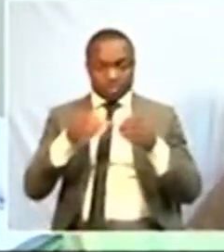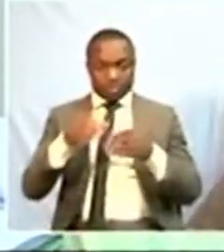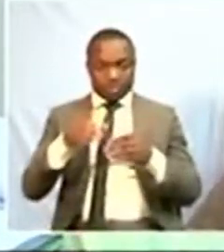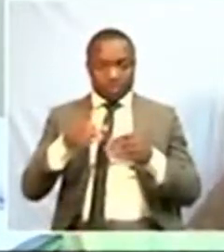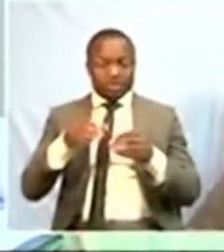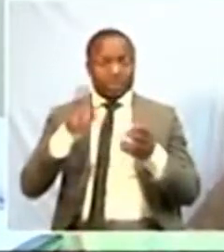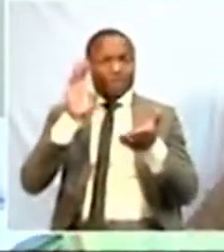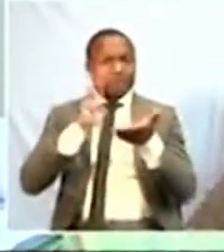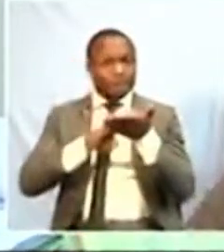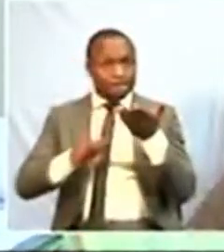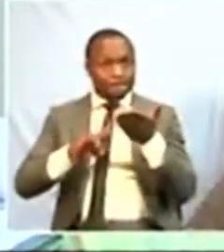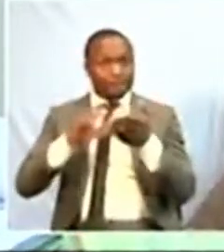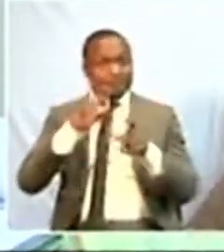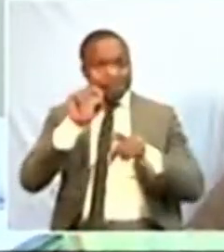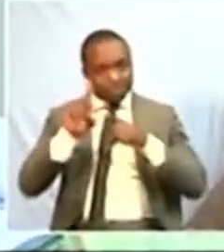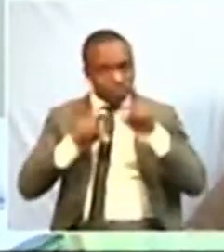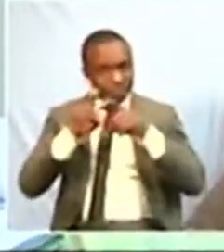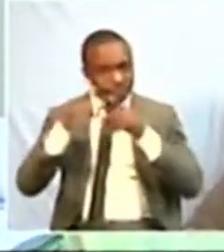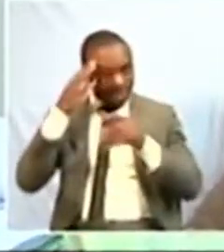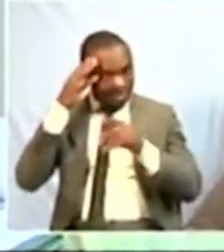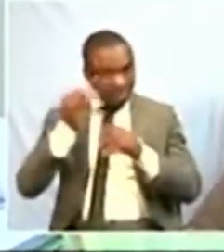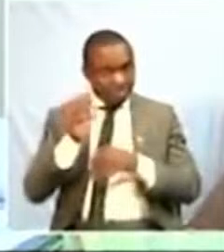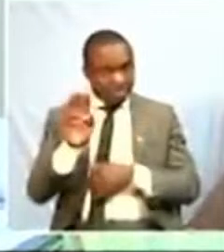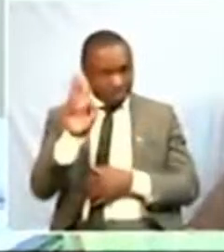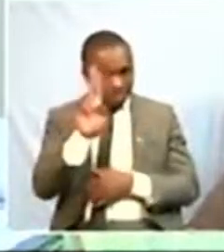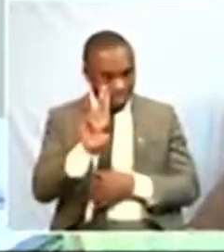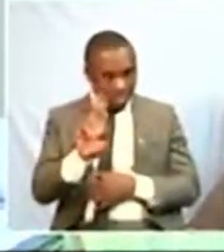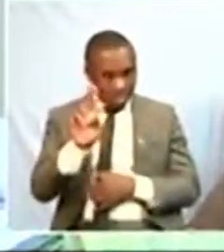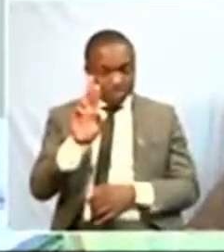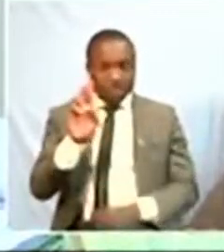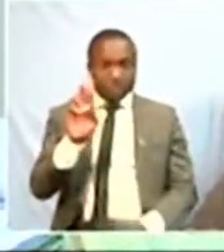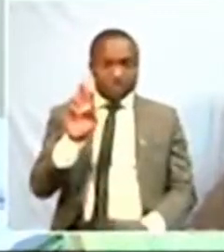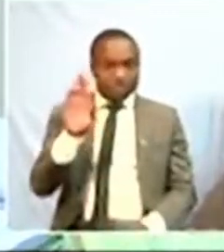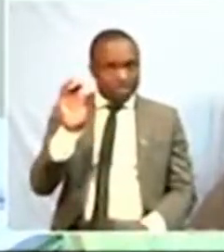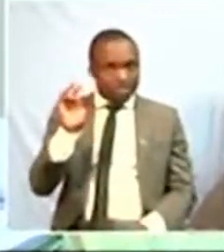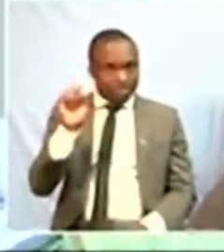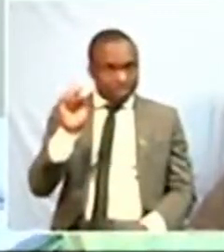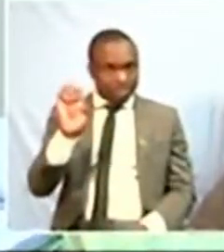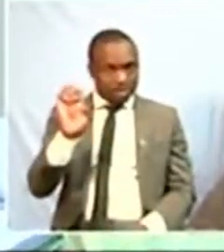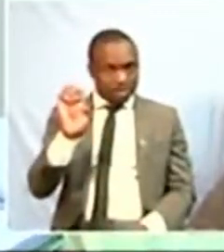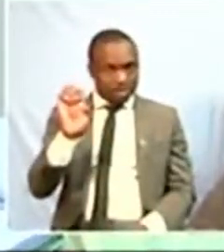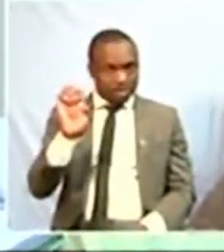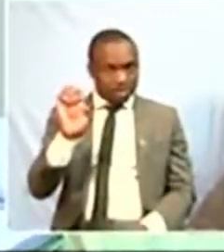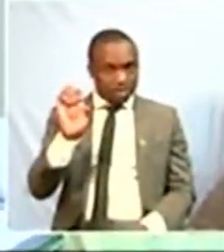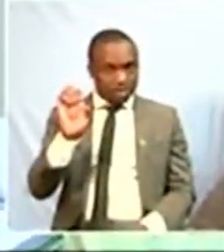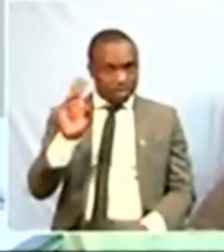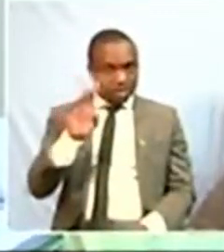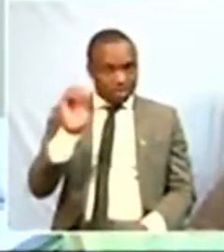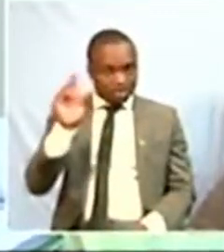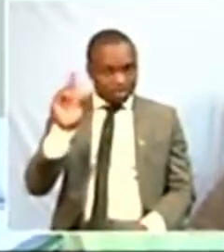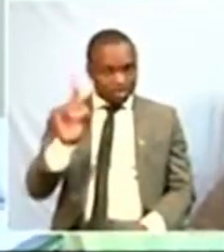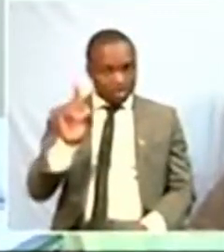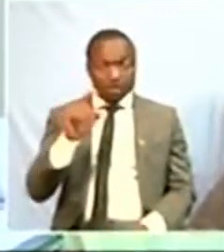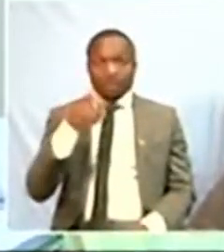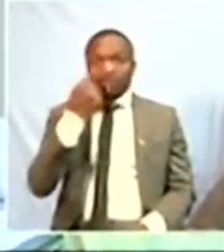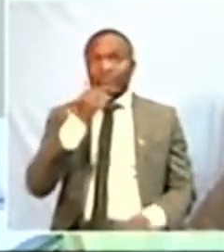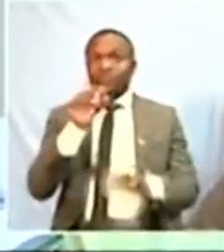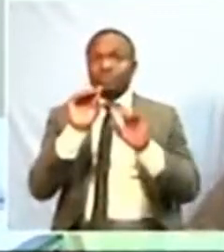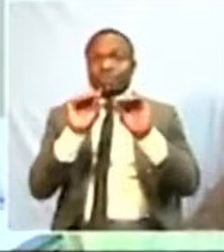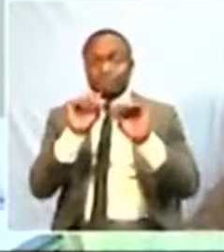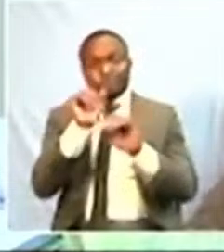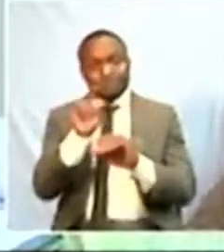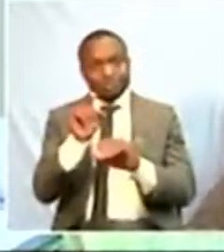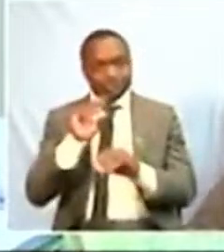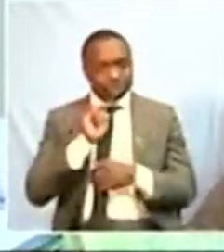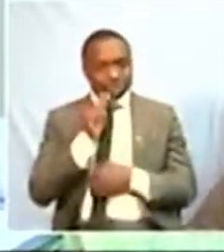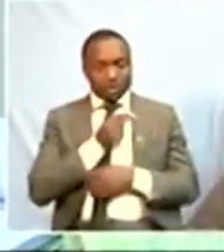people why you have been using Rosewood, who instructed you, because we are concerned. We